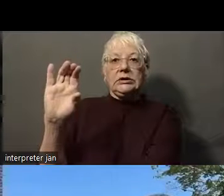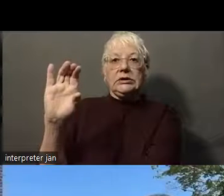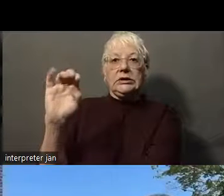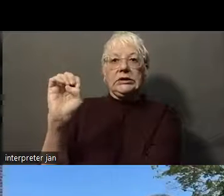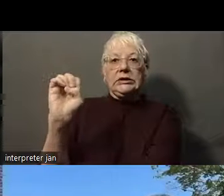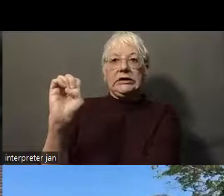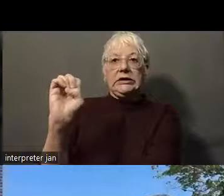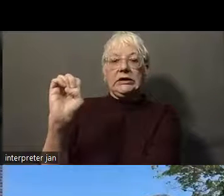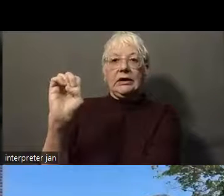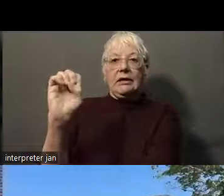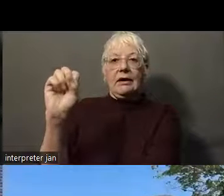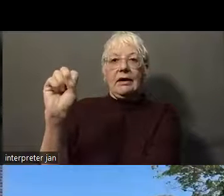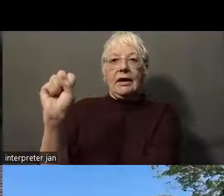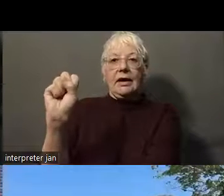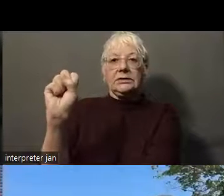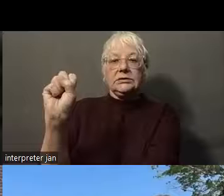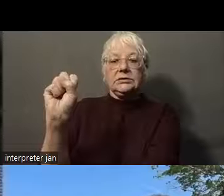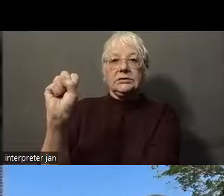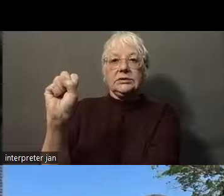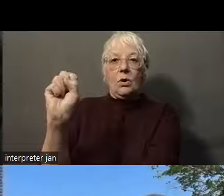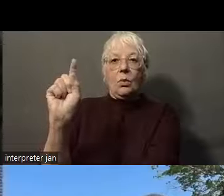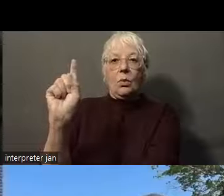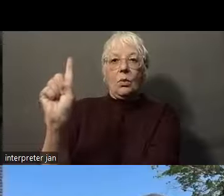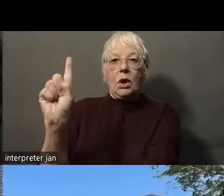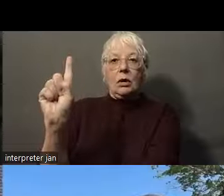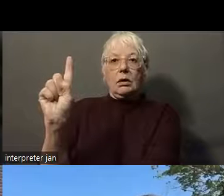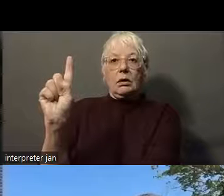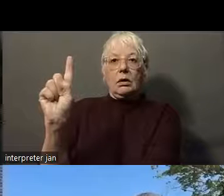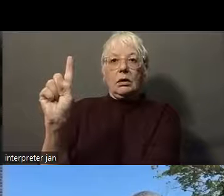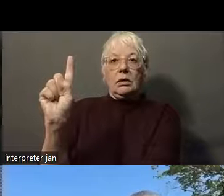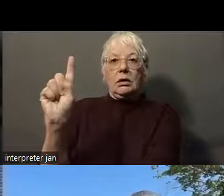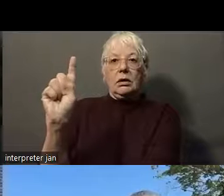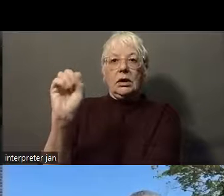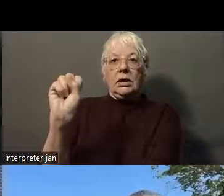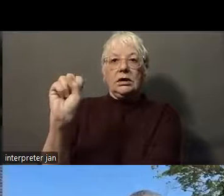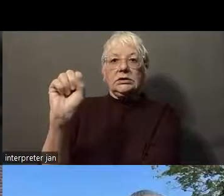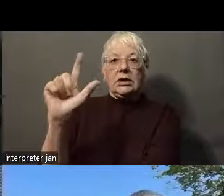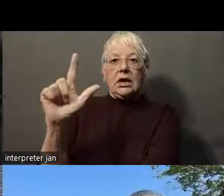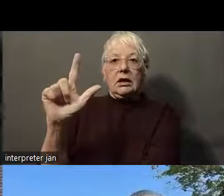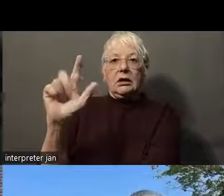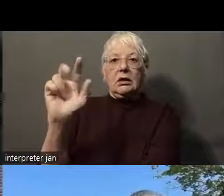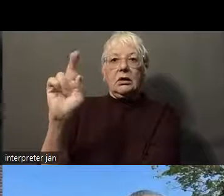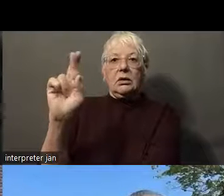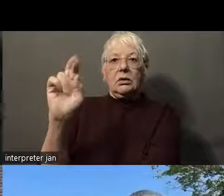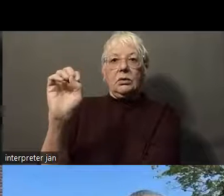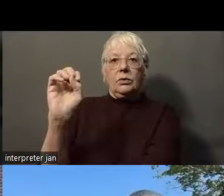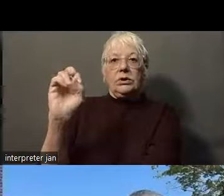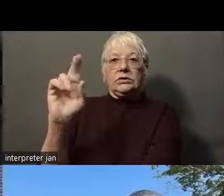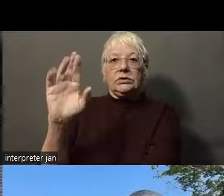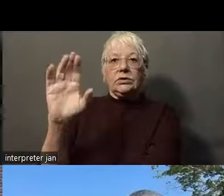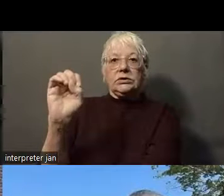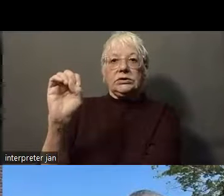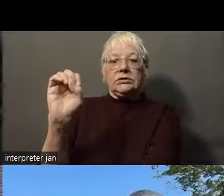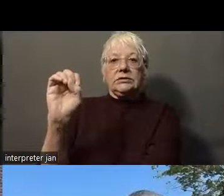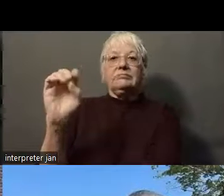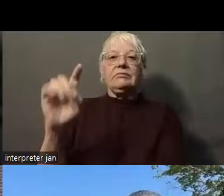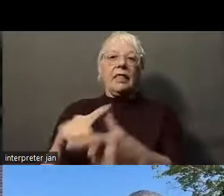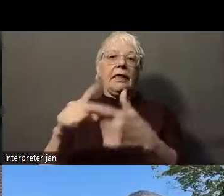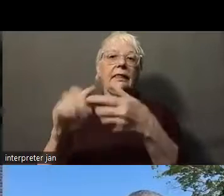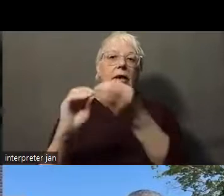OURCES as in Sam, 1, SL resources, and then the number 1